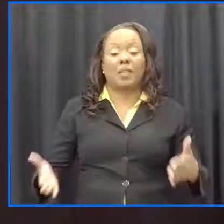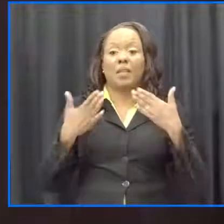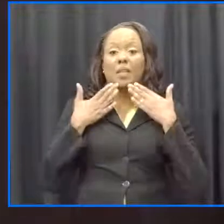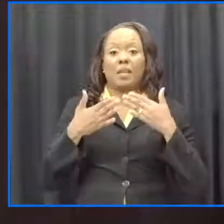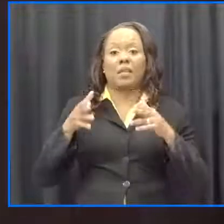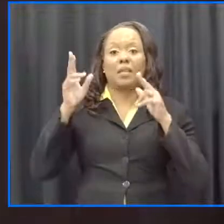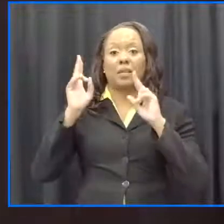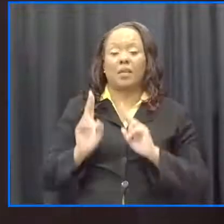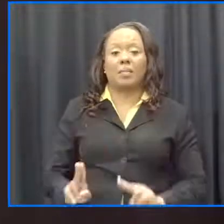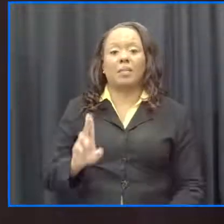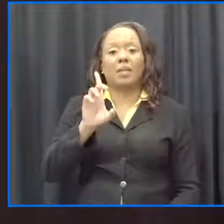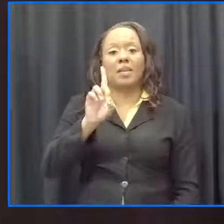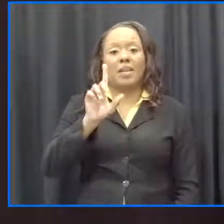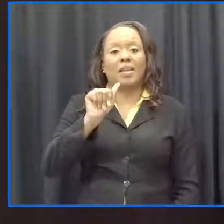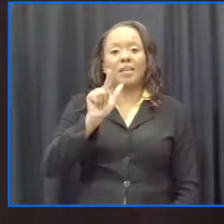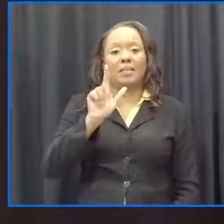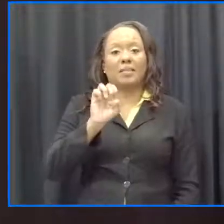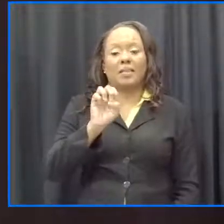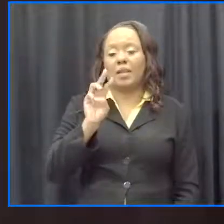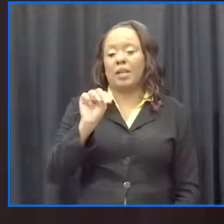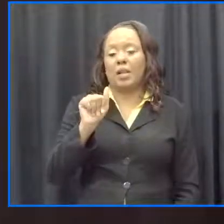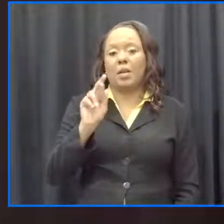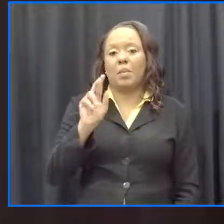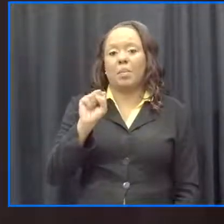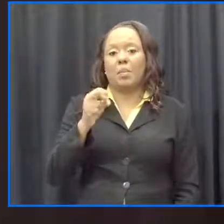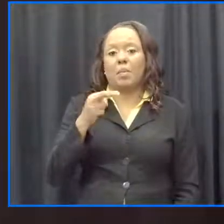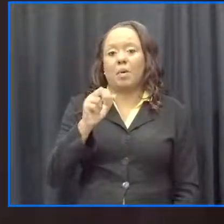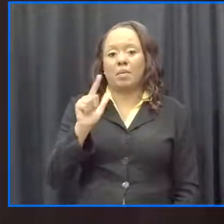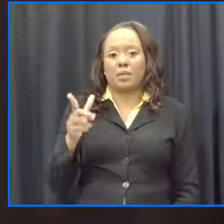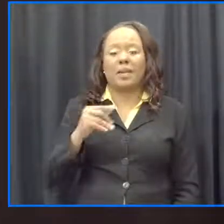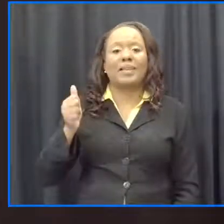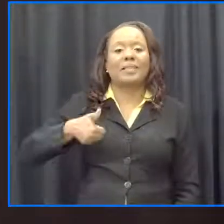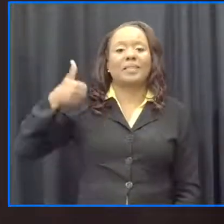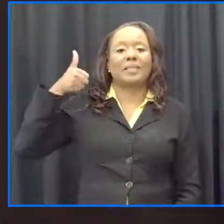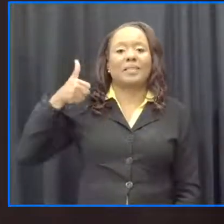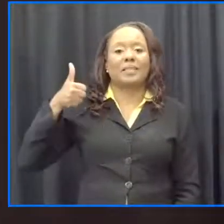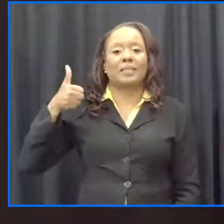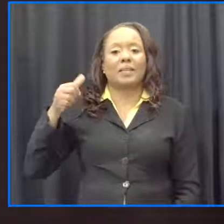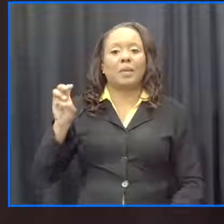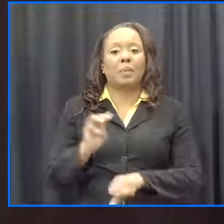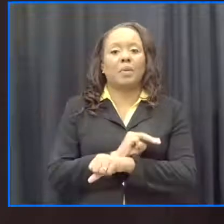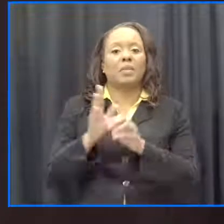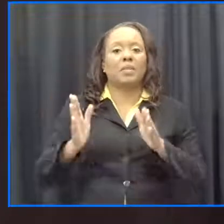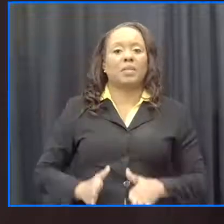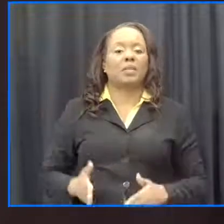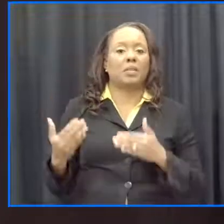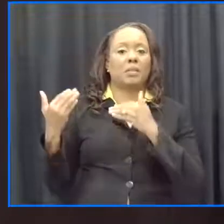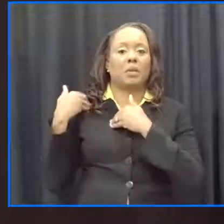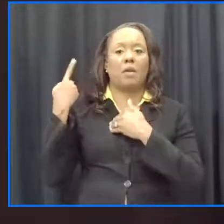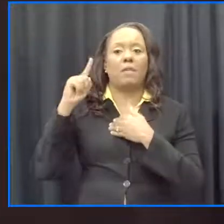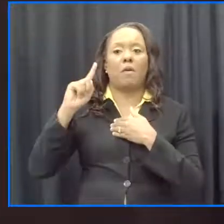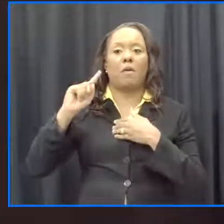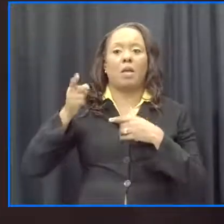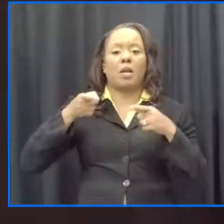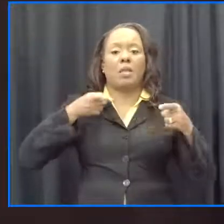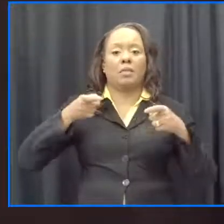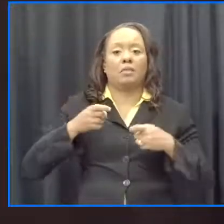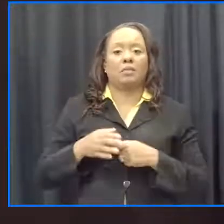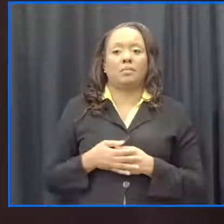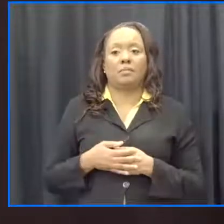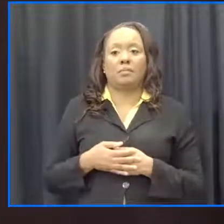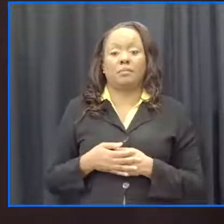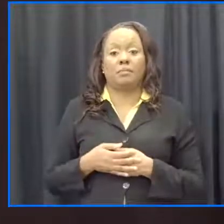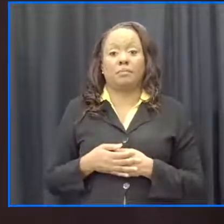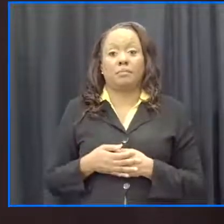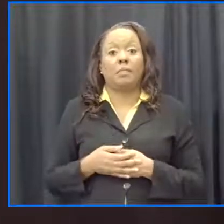Thank you very much, Honorable Dale Marshall, Attorney General and Senior Minister responsible for governance. And now,